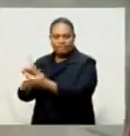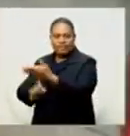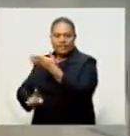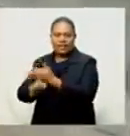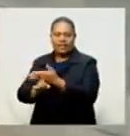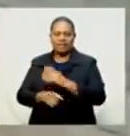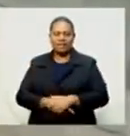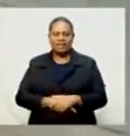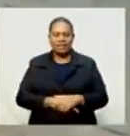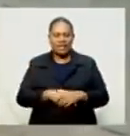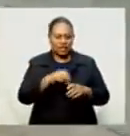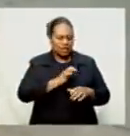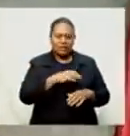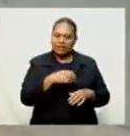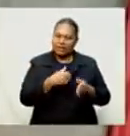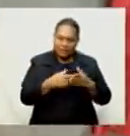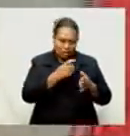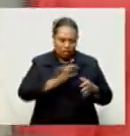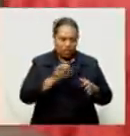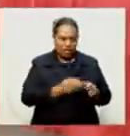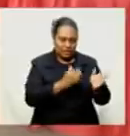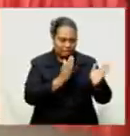in a non-containment zone.